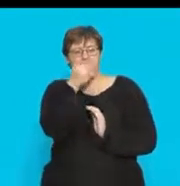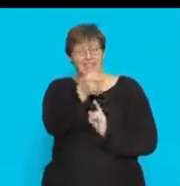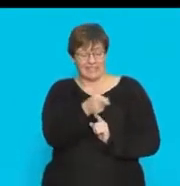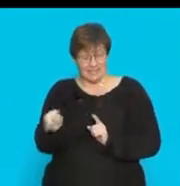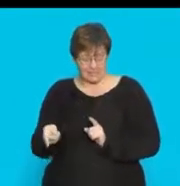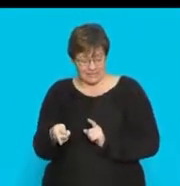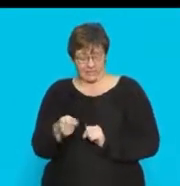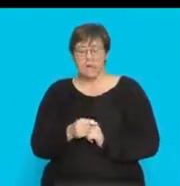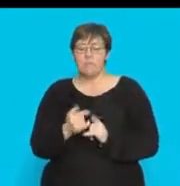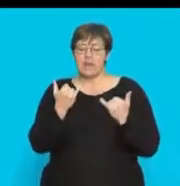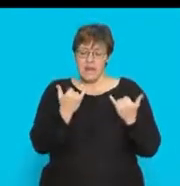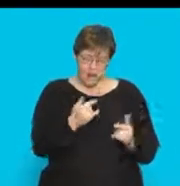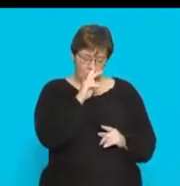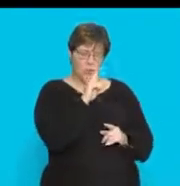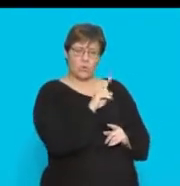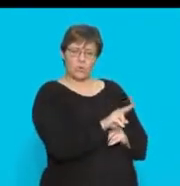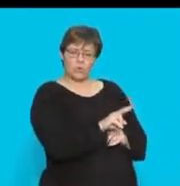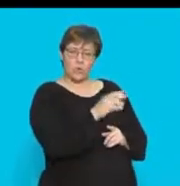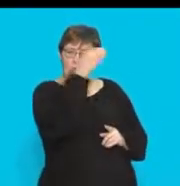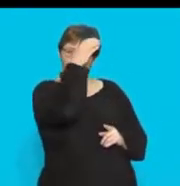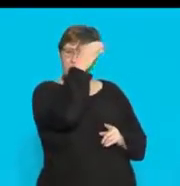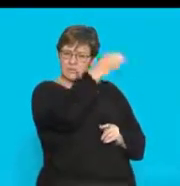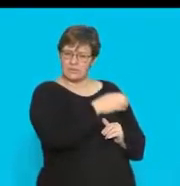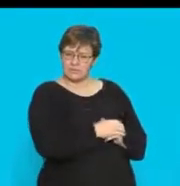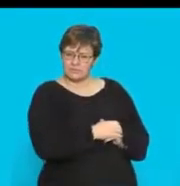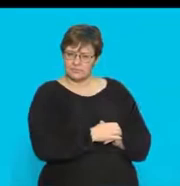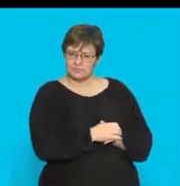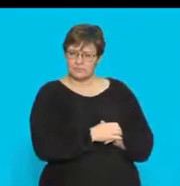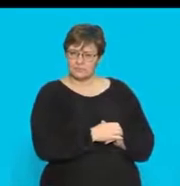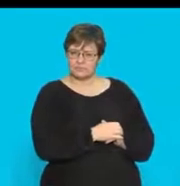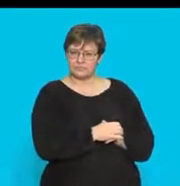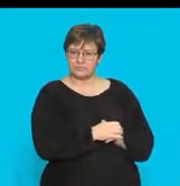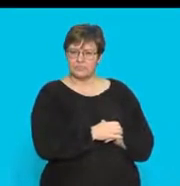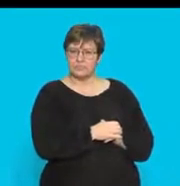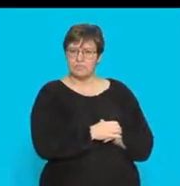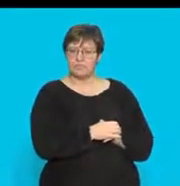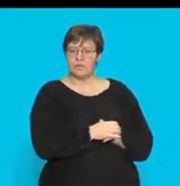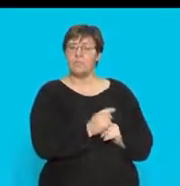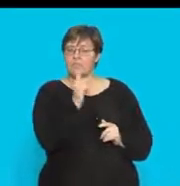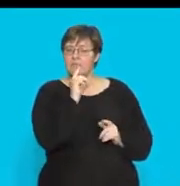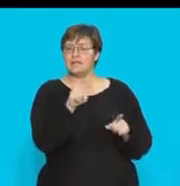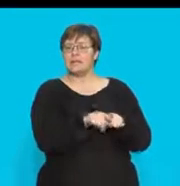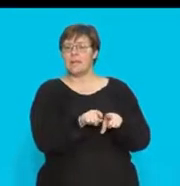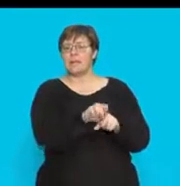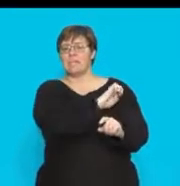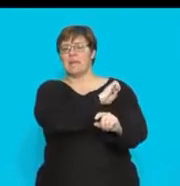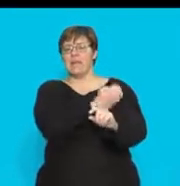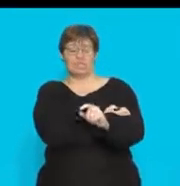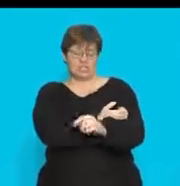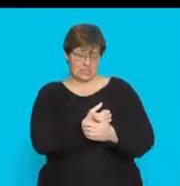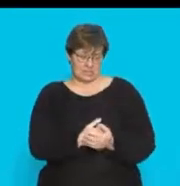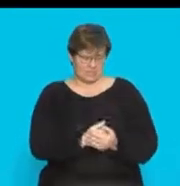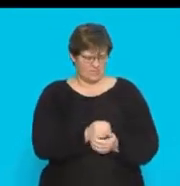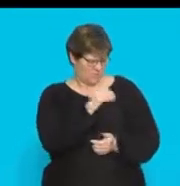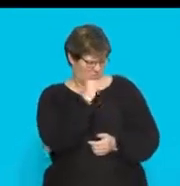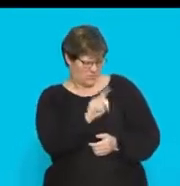flower. Right, now you need to look at this whole concept, all right, as energy. Now, what do I mean by